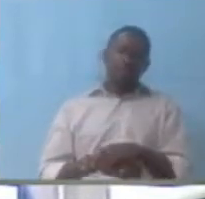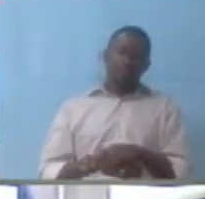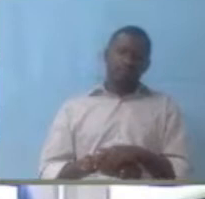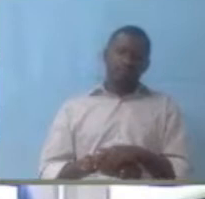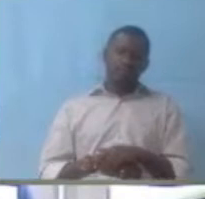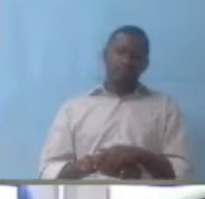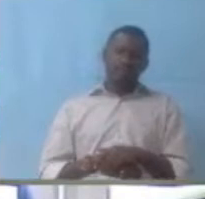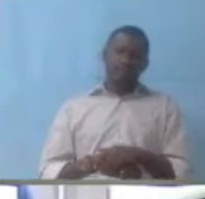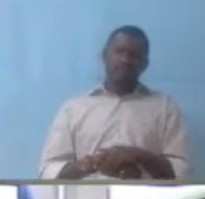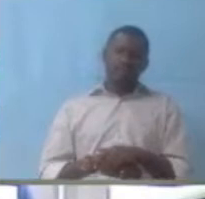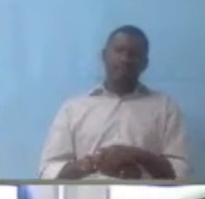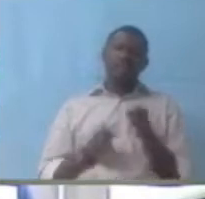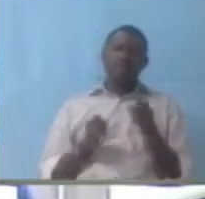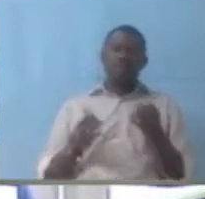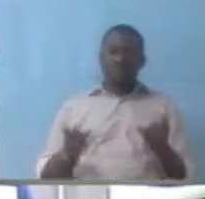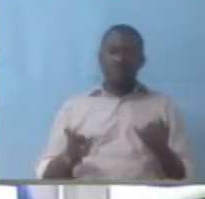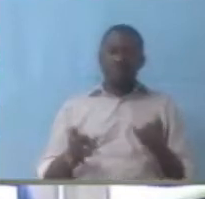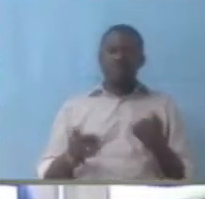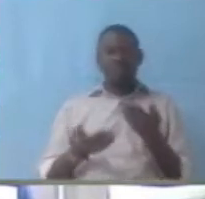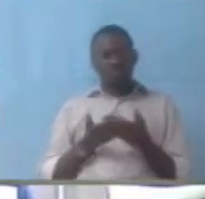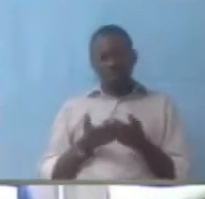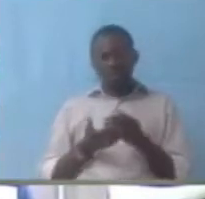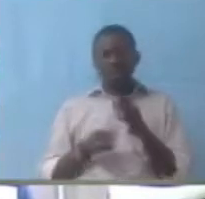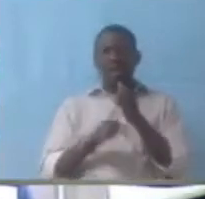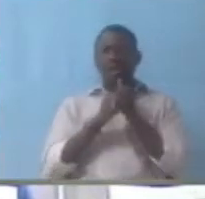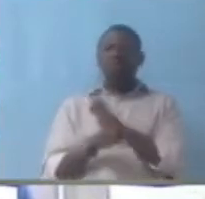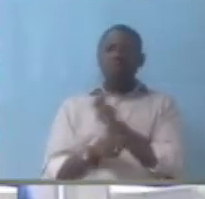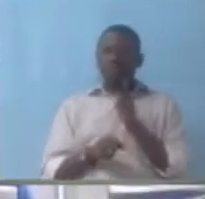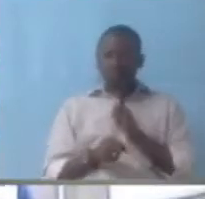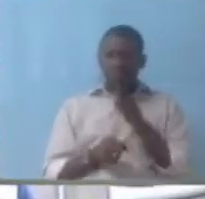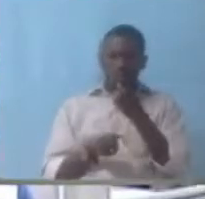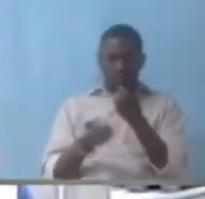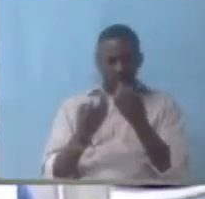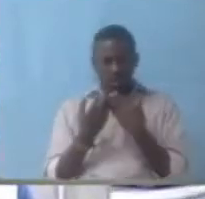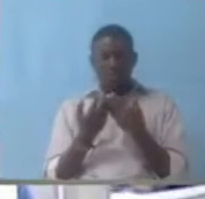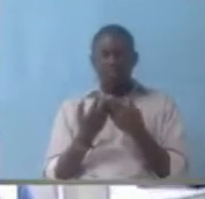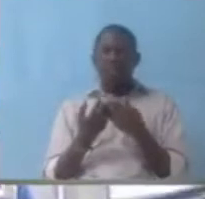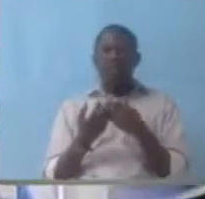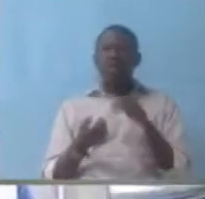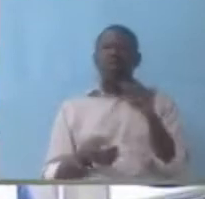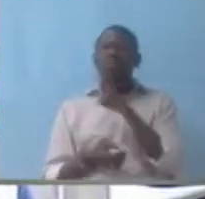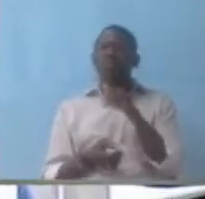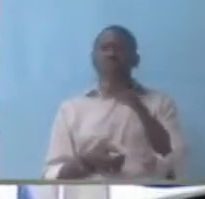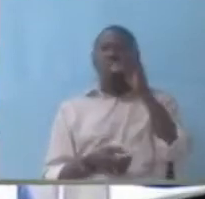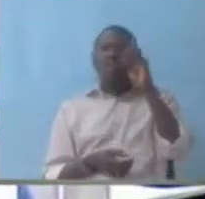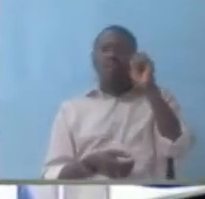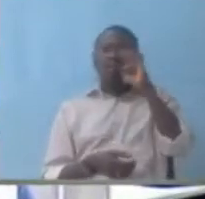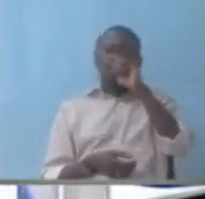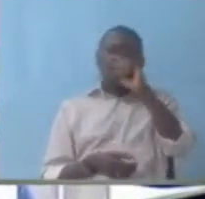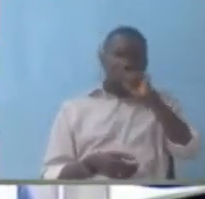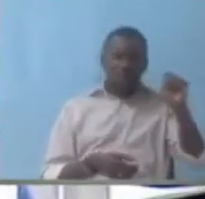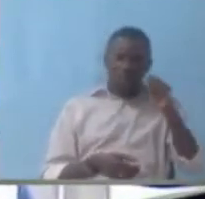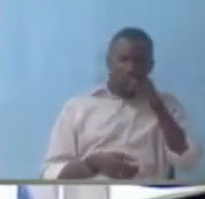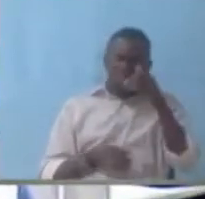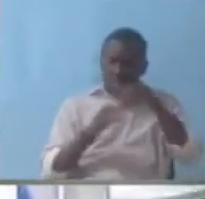the junta to pass? Na decree number 1 ngo wala ko fole sa mbella fele men na wala ñindiko yem makoy decree mi yalan ko yete